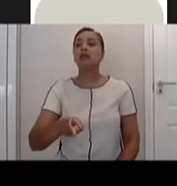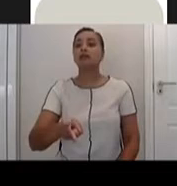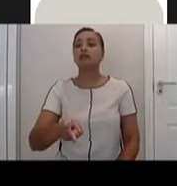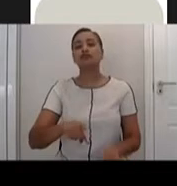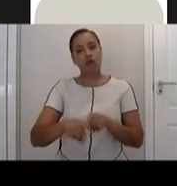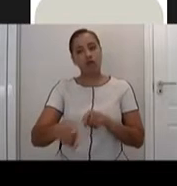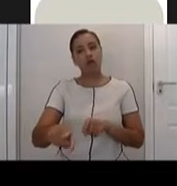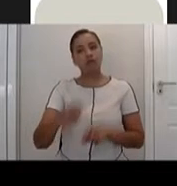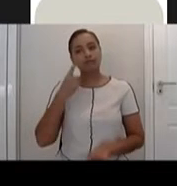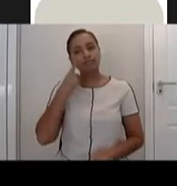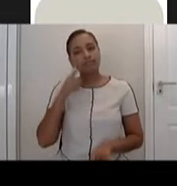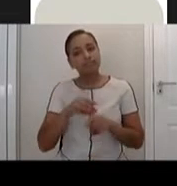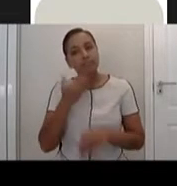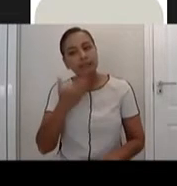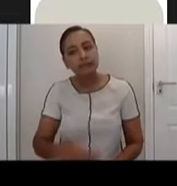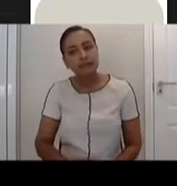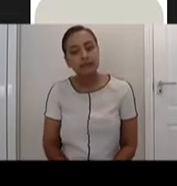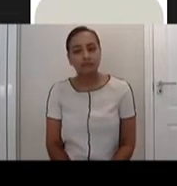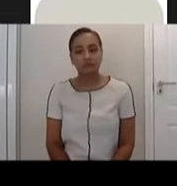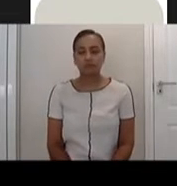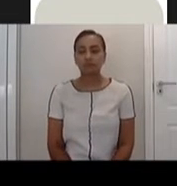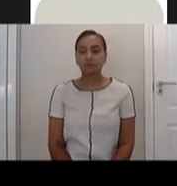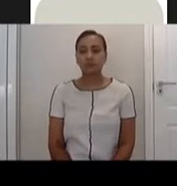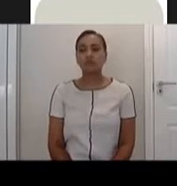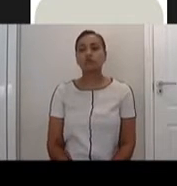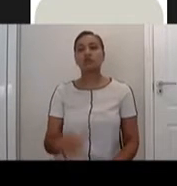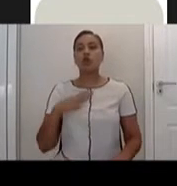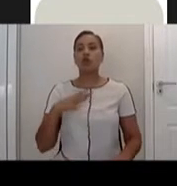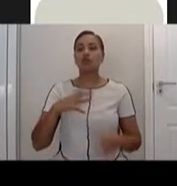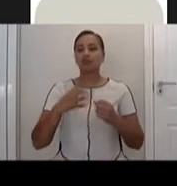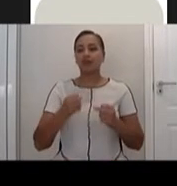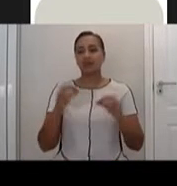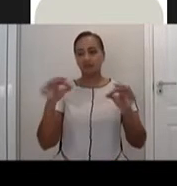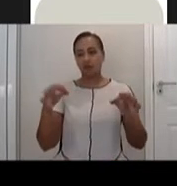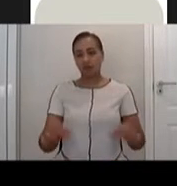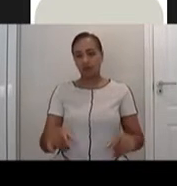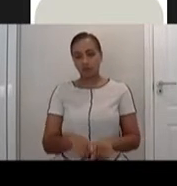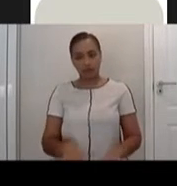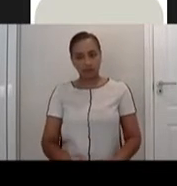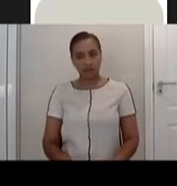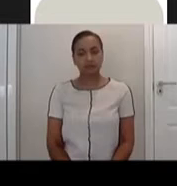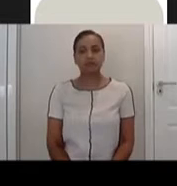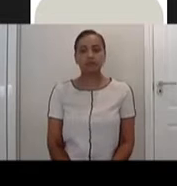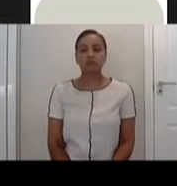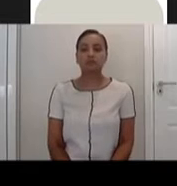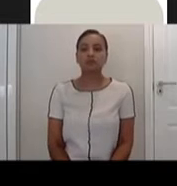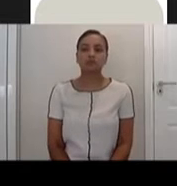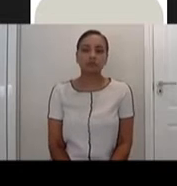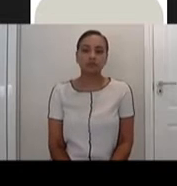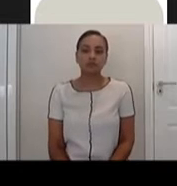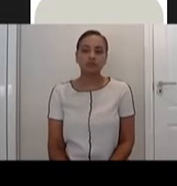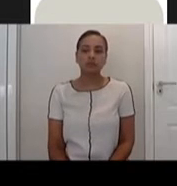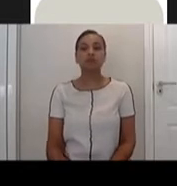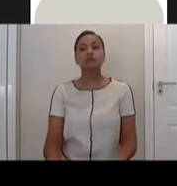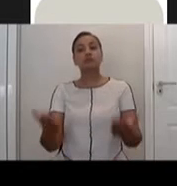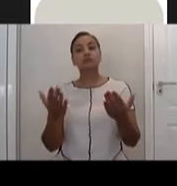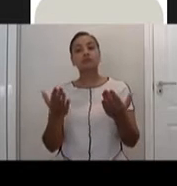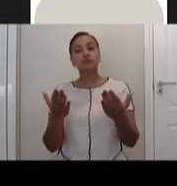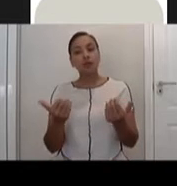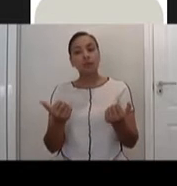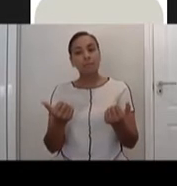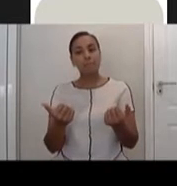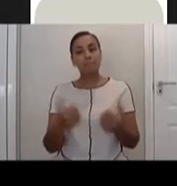that. And I say we've already got the survey. So without further ado, I'm going to say welcome to